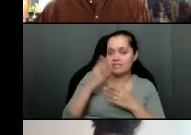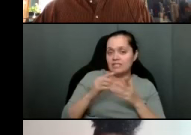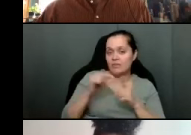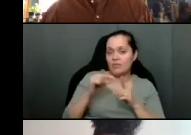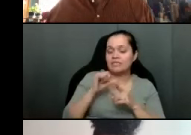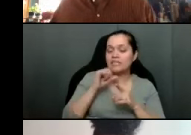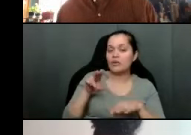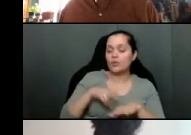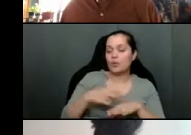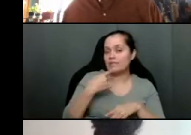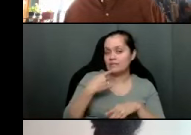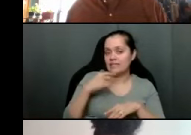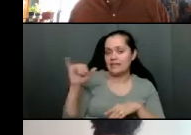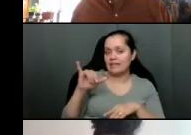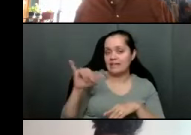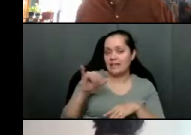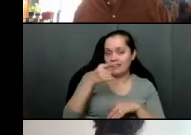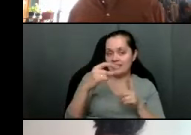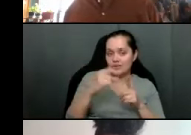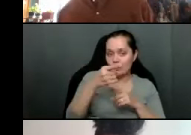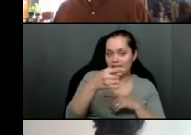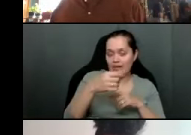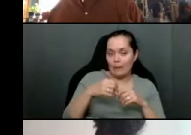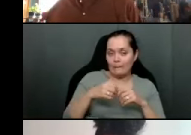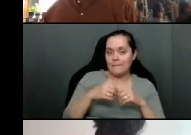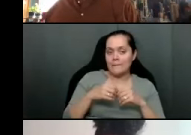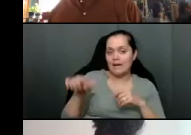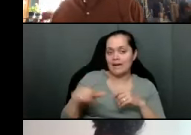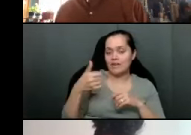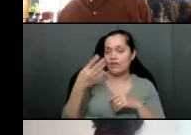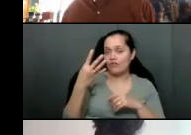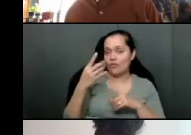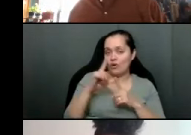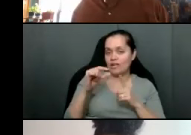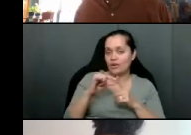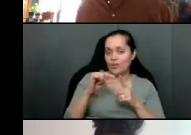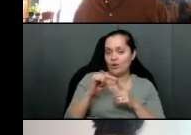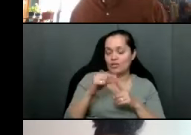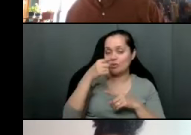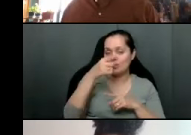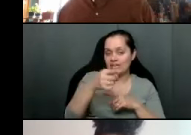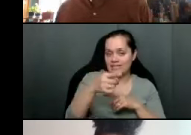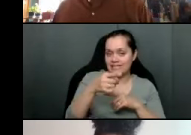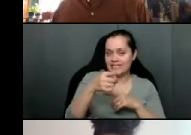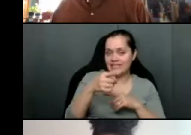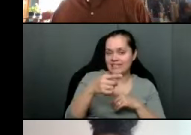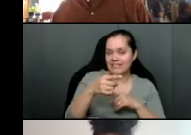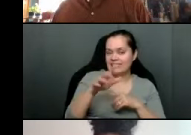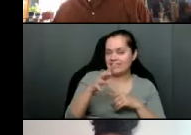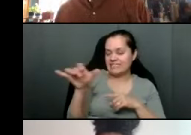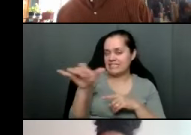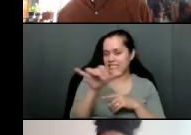don't usually say, like this word here, another four-letter word. So this one, it's fairly